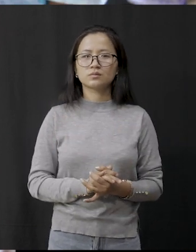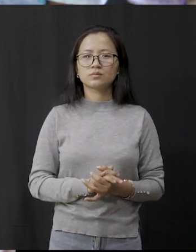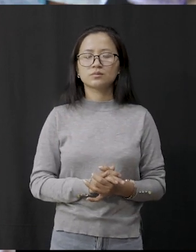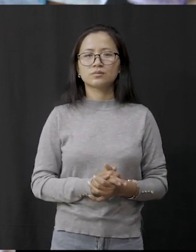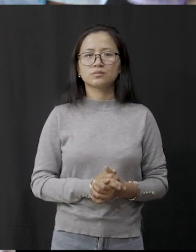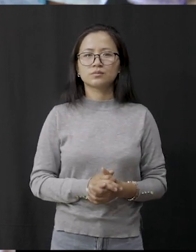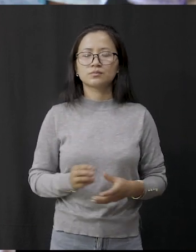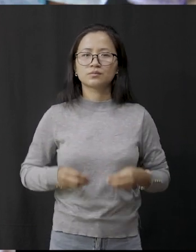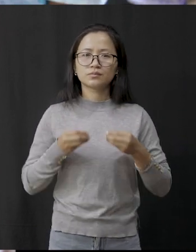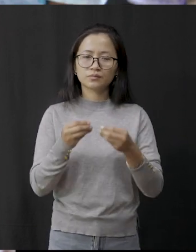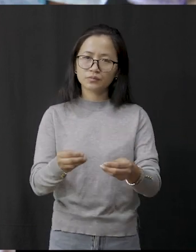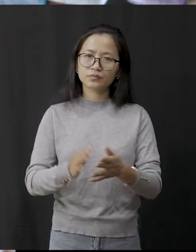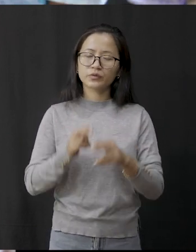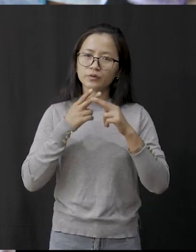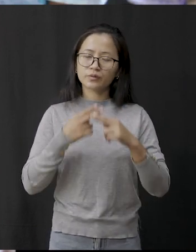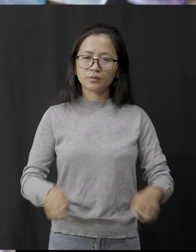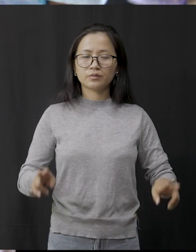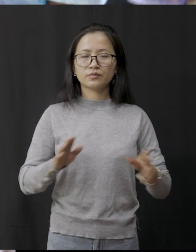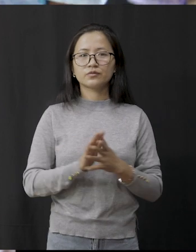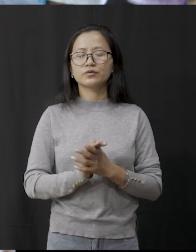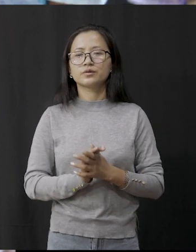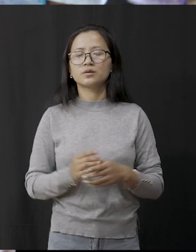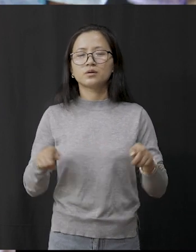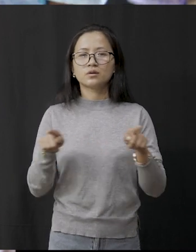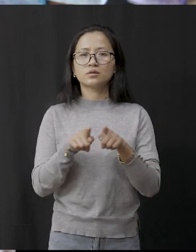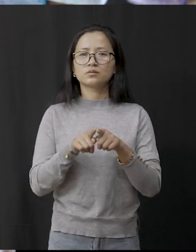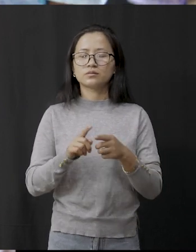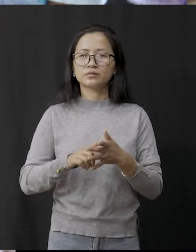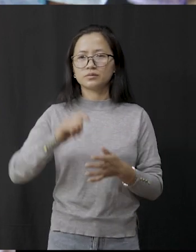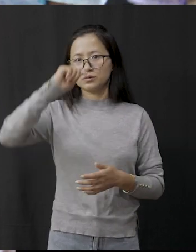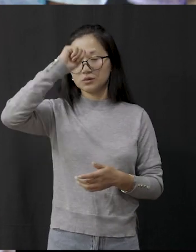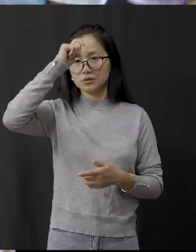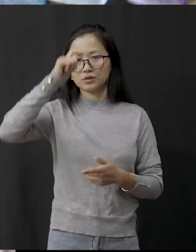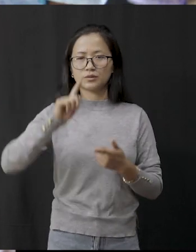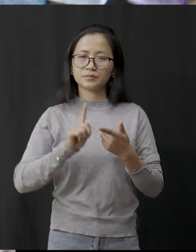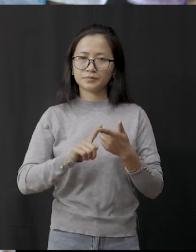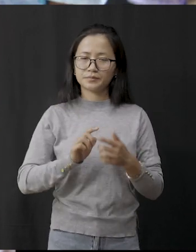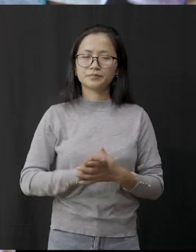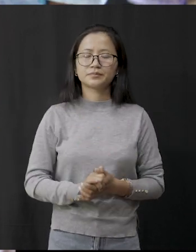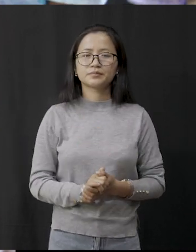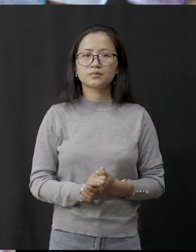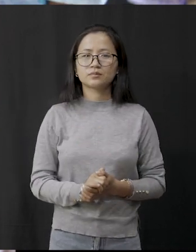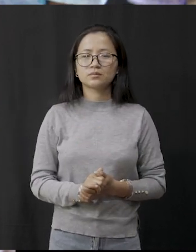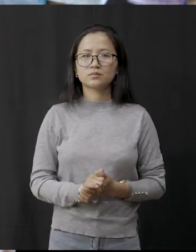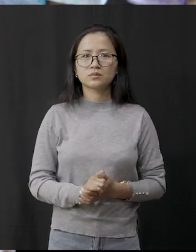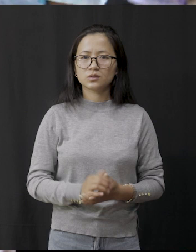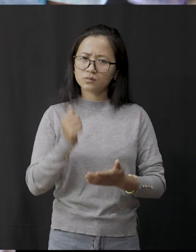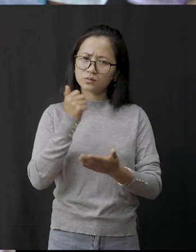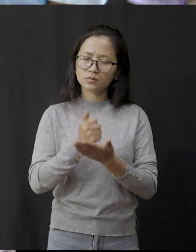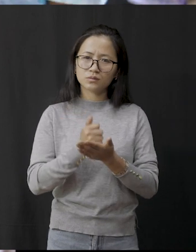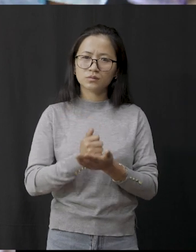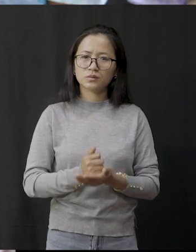our government gives a free and compulsory education. Isn't that good? So you